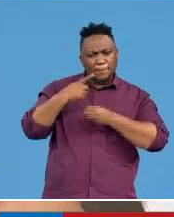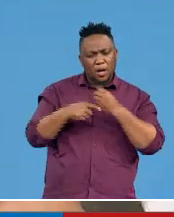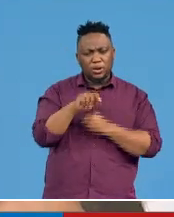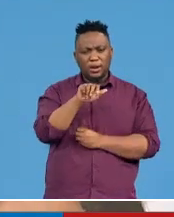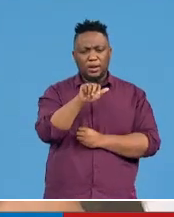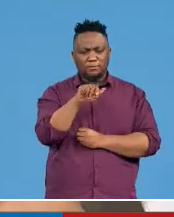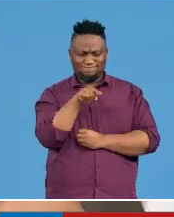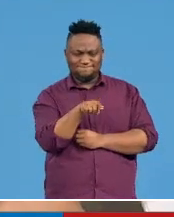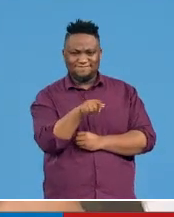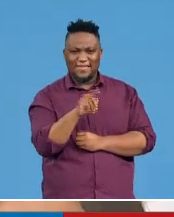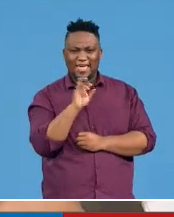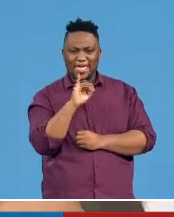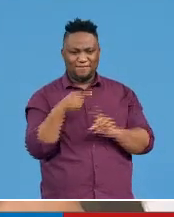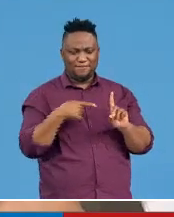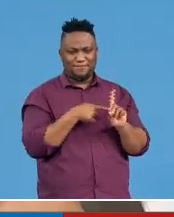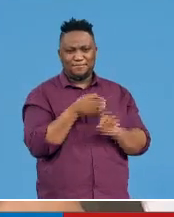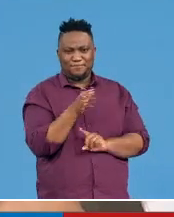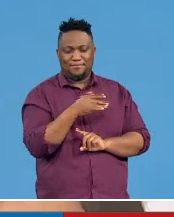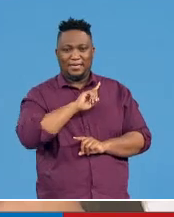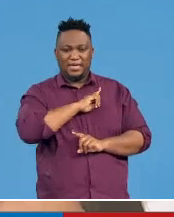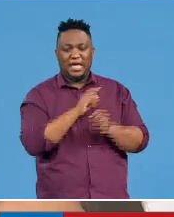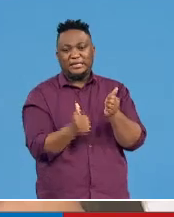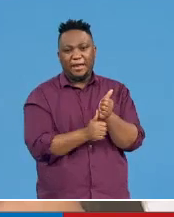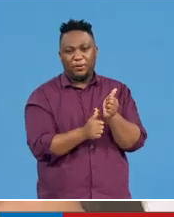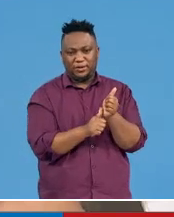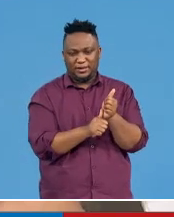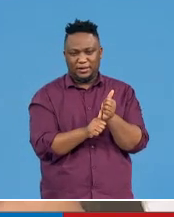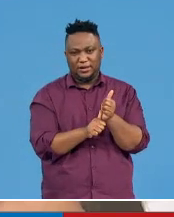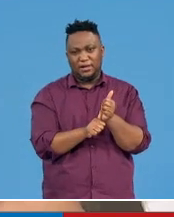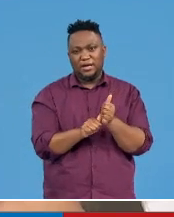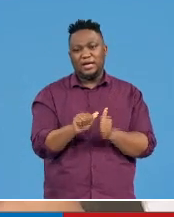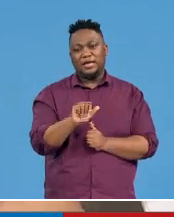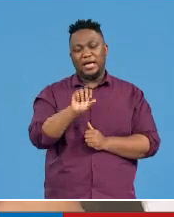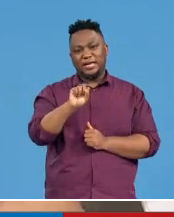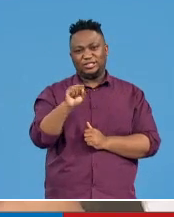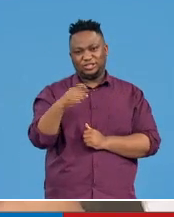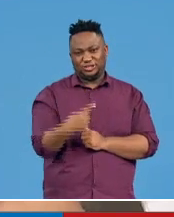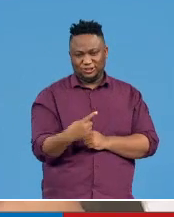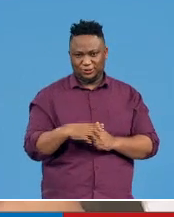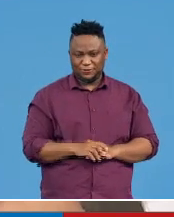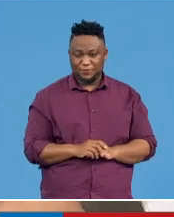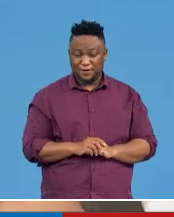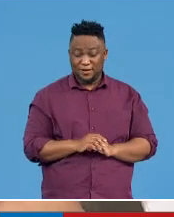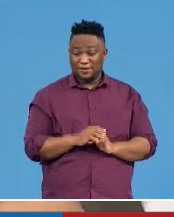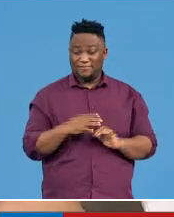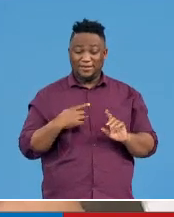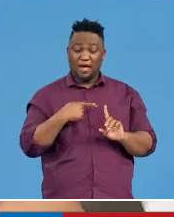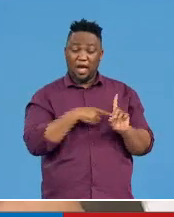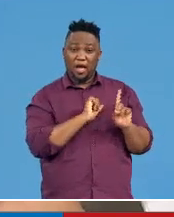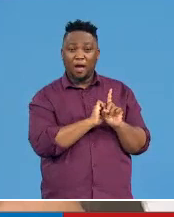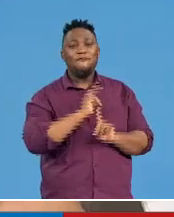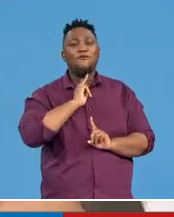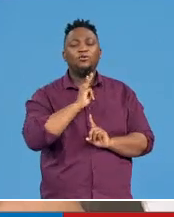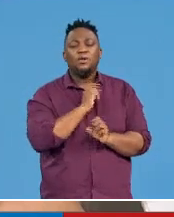beloved Deputy Secretary General, and to think that we will never again hear her